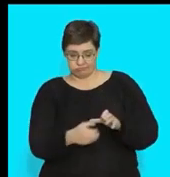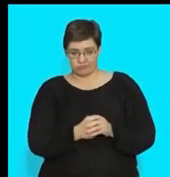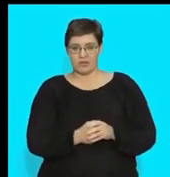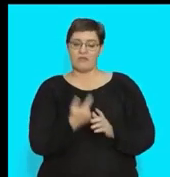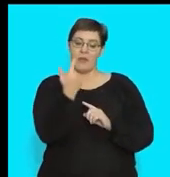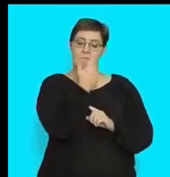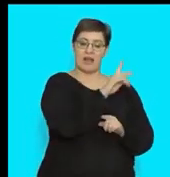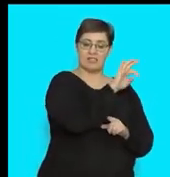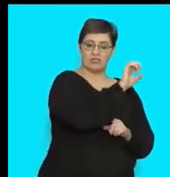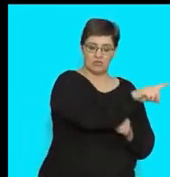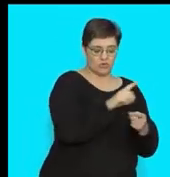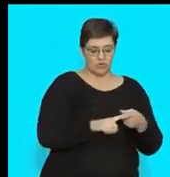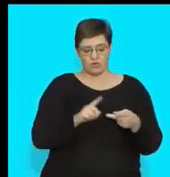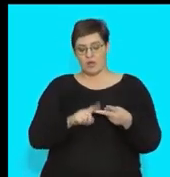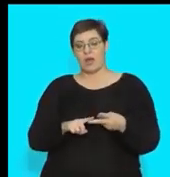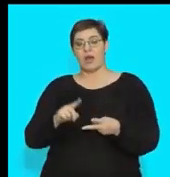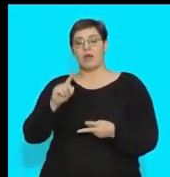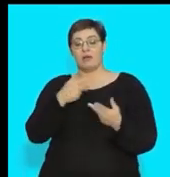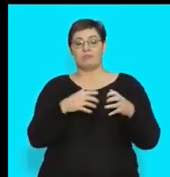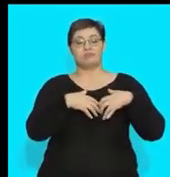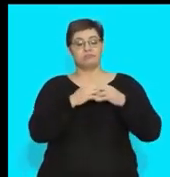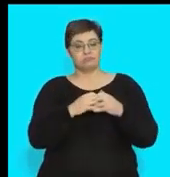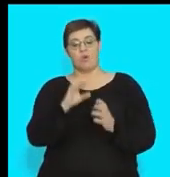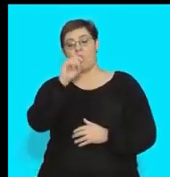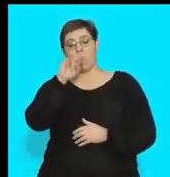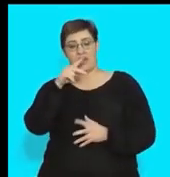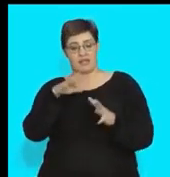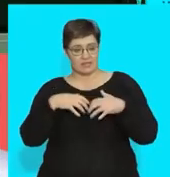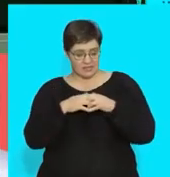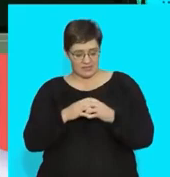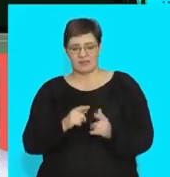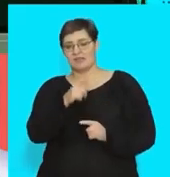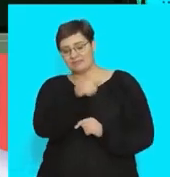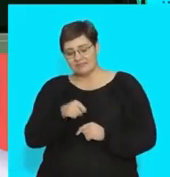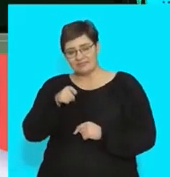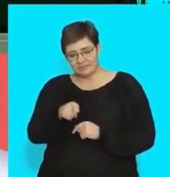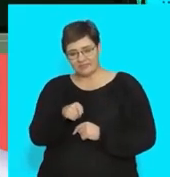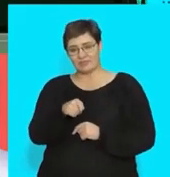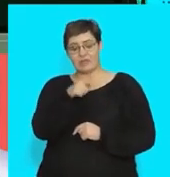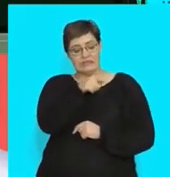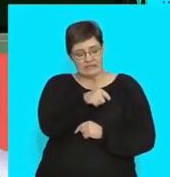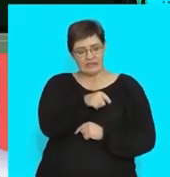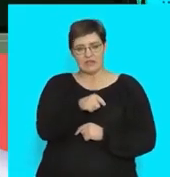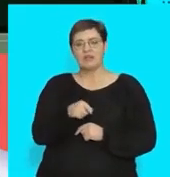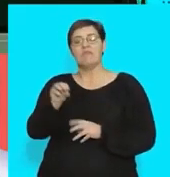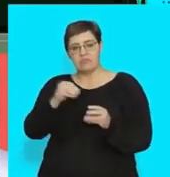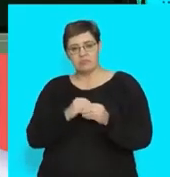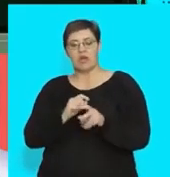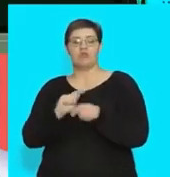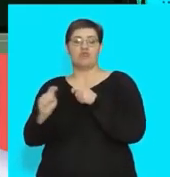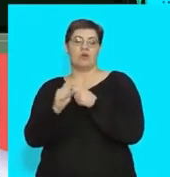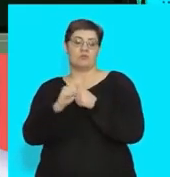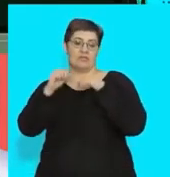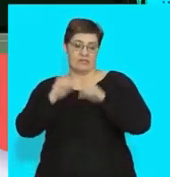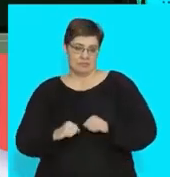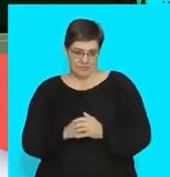plant tissues make up plant organs, right? And those plant organs bring in the transport system.